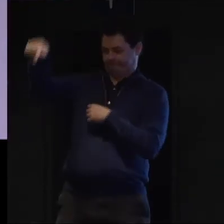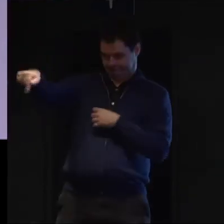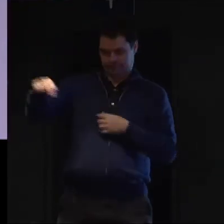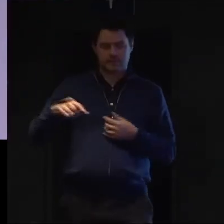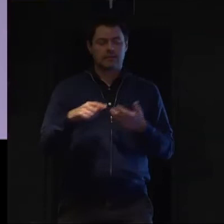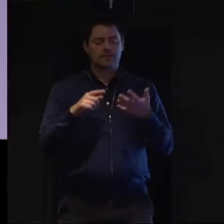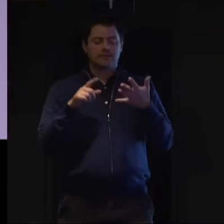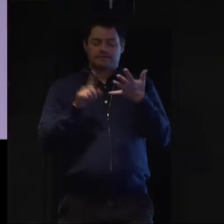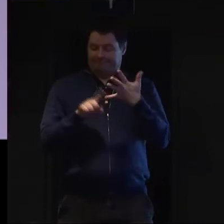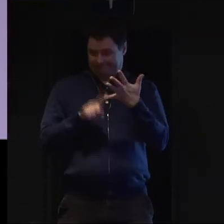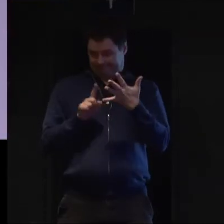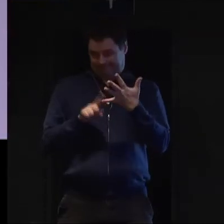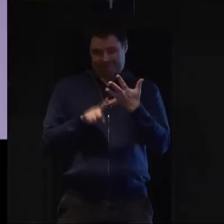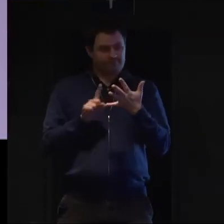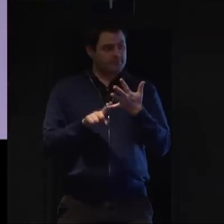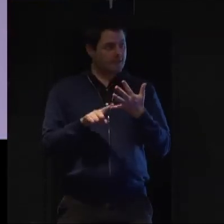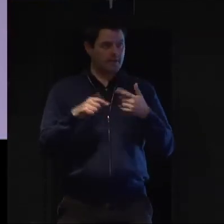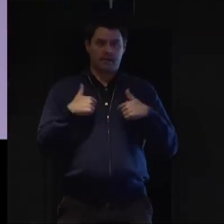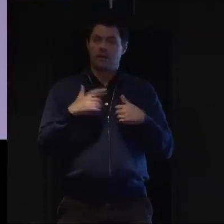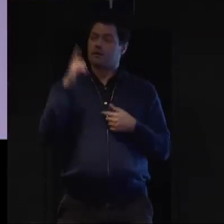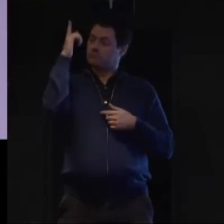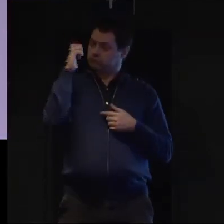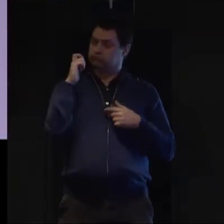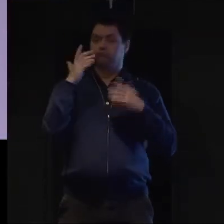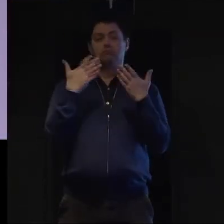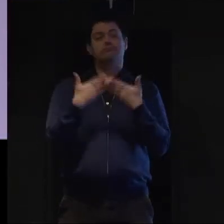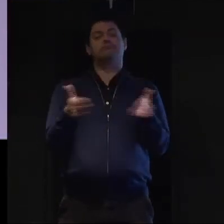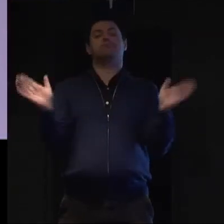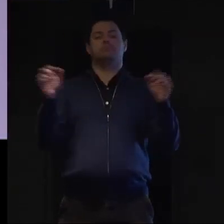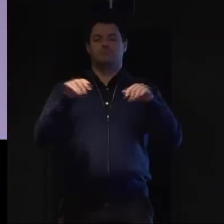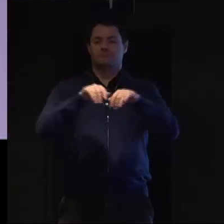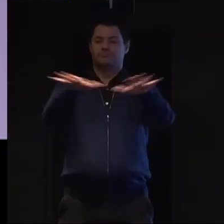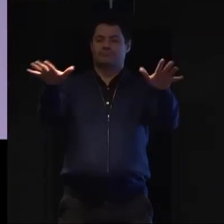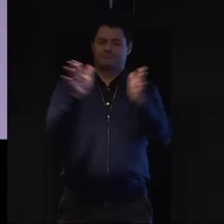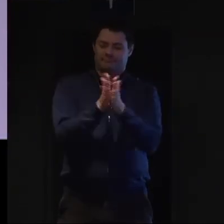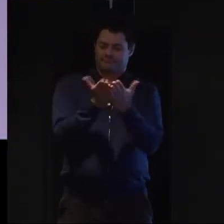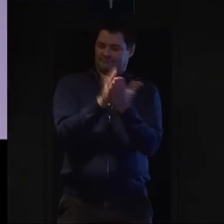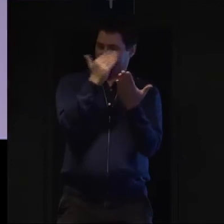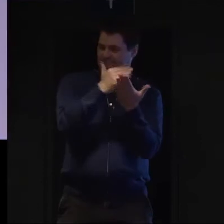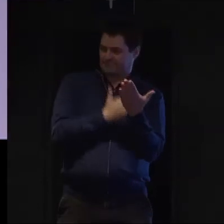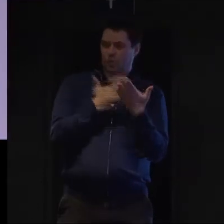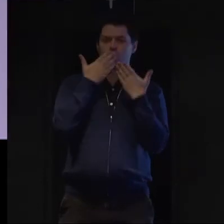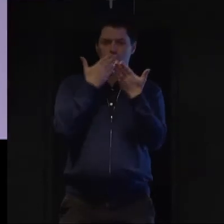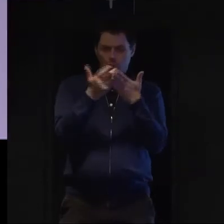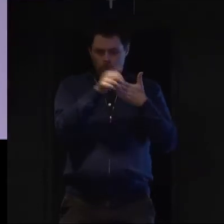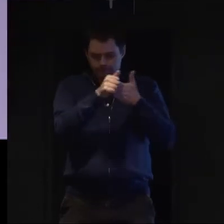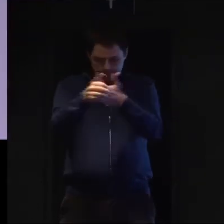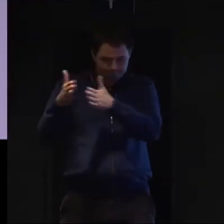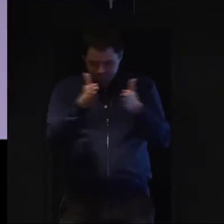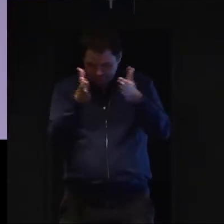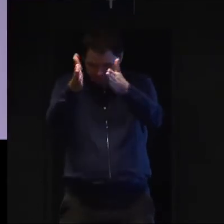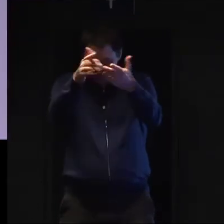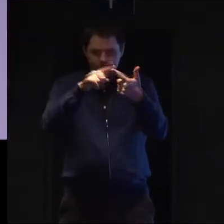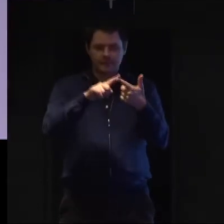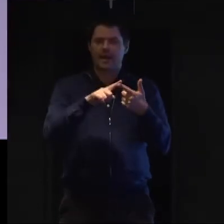And finally, we've launched the Good Practice Guide and the Football with No Limits campaign,